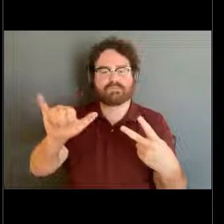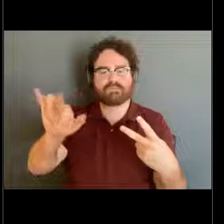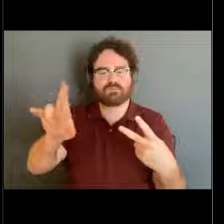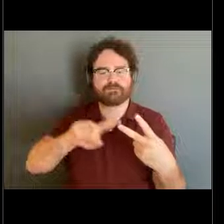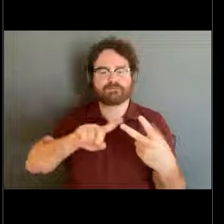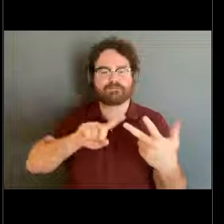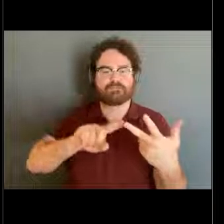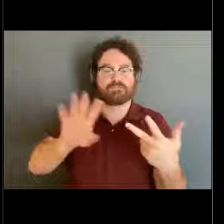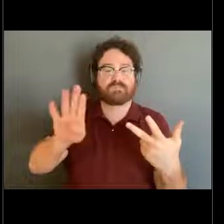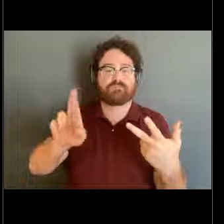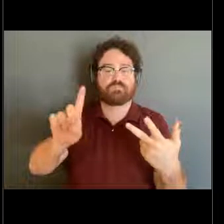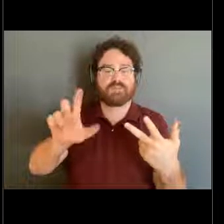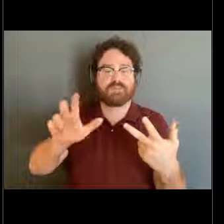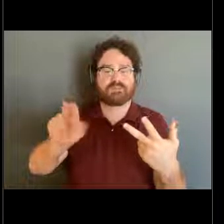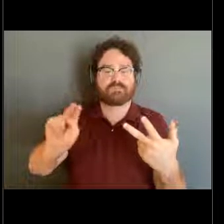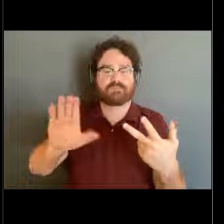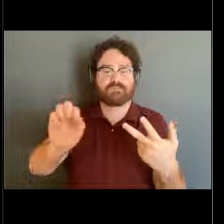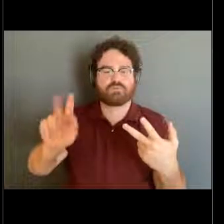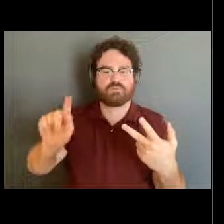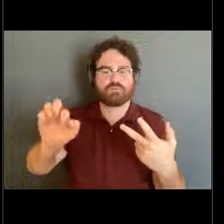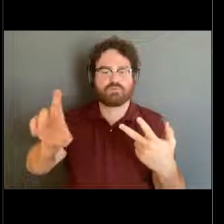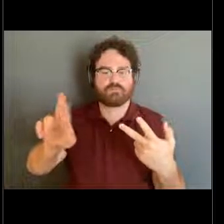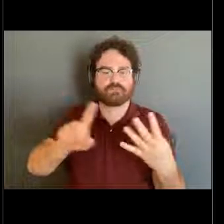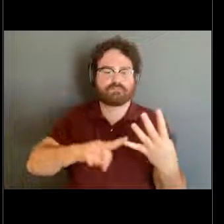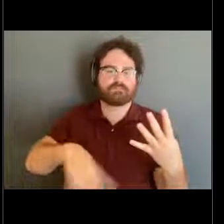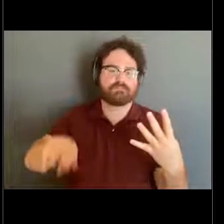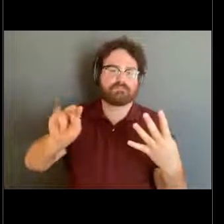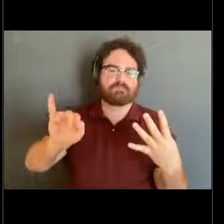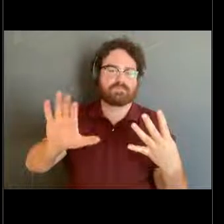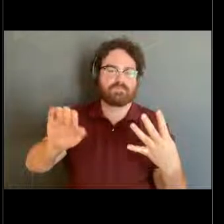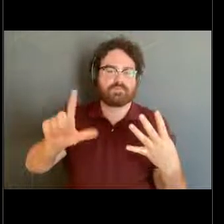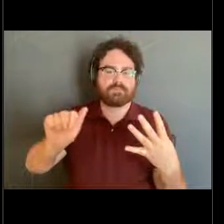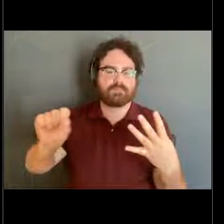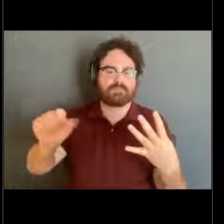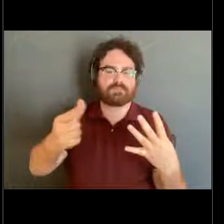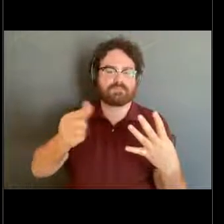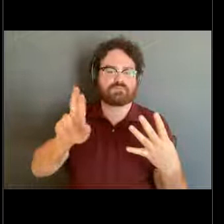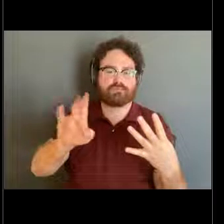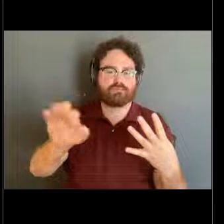Brendan Carter, Nicholas Gruber,